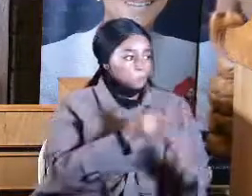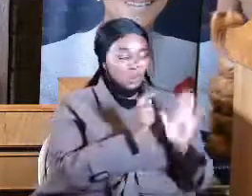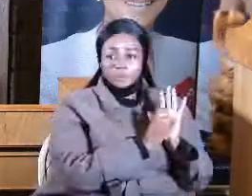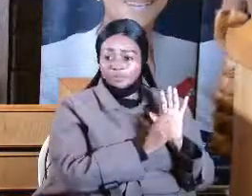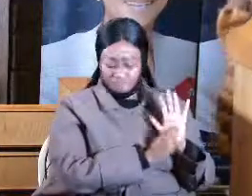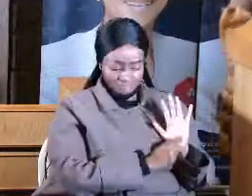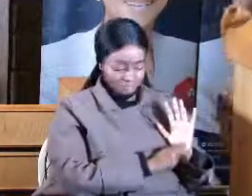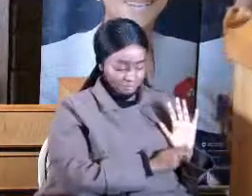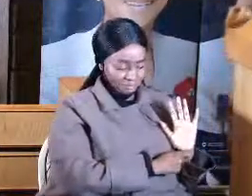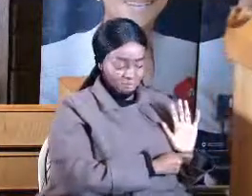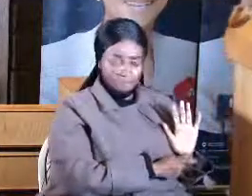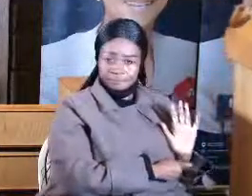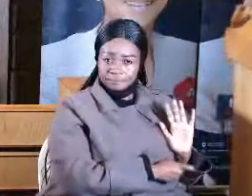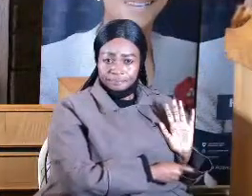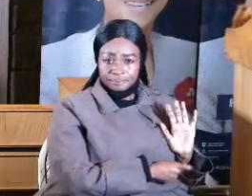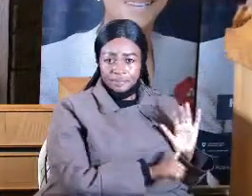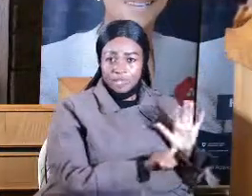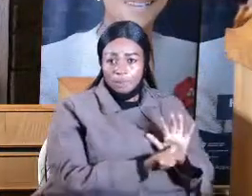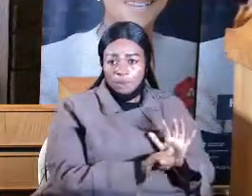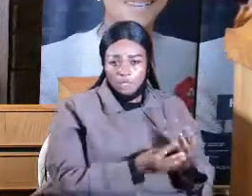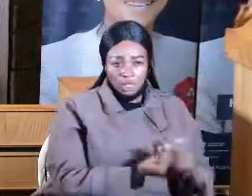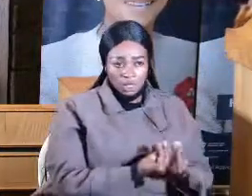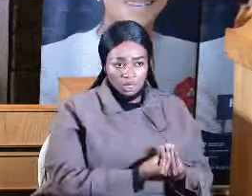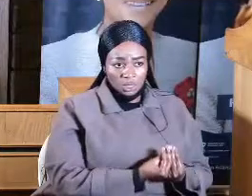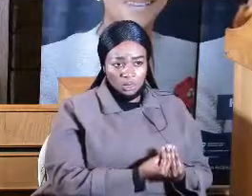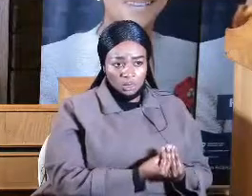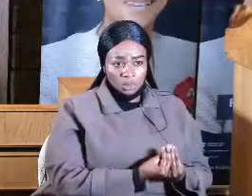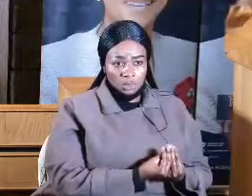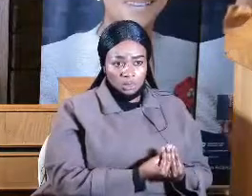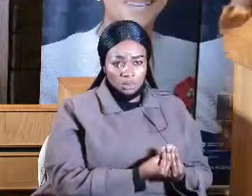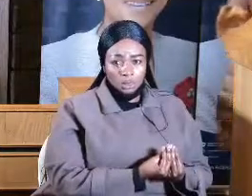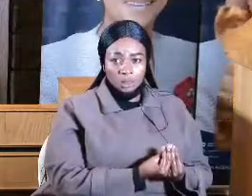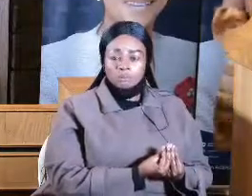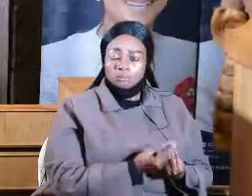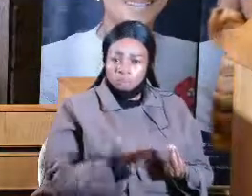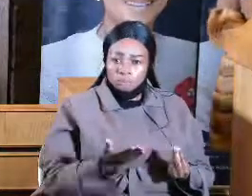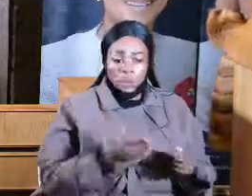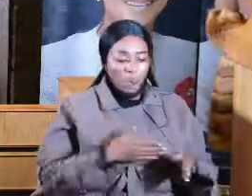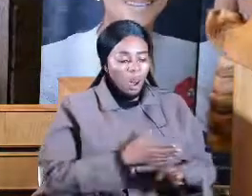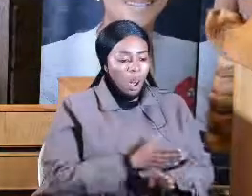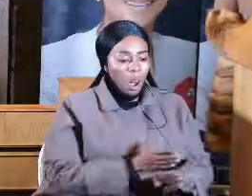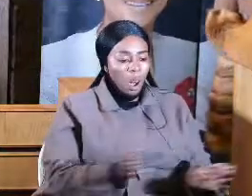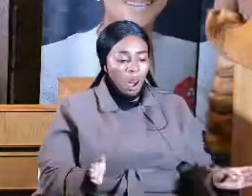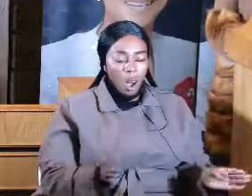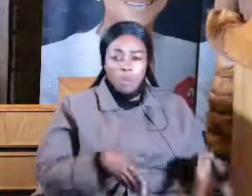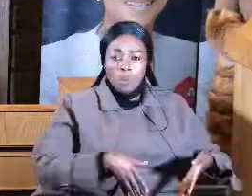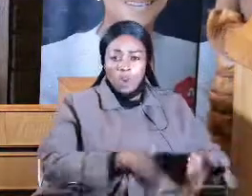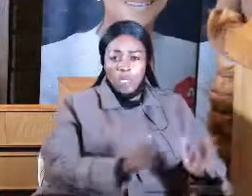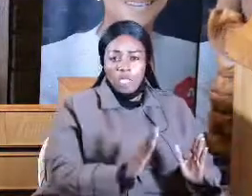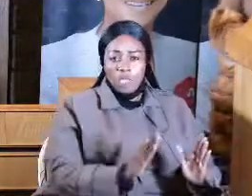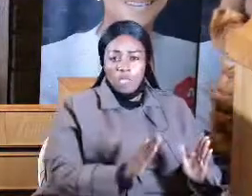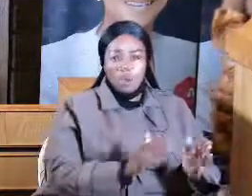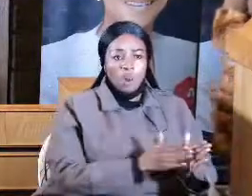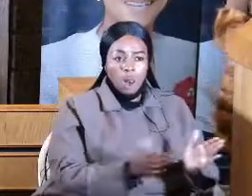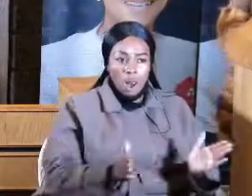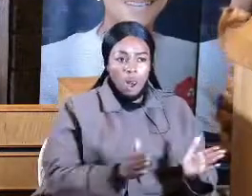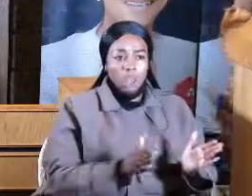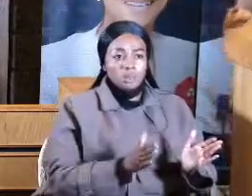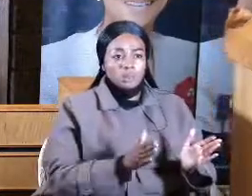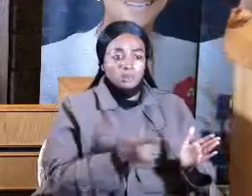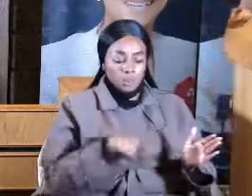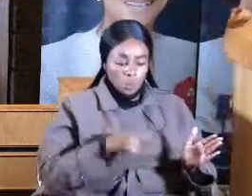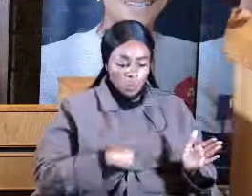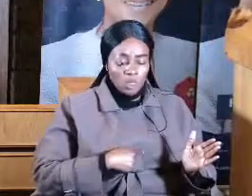of things, and that also will pave a way as to where should we actually push for